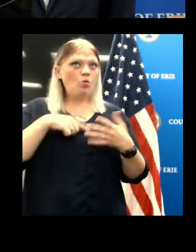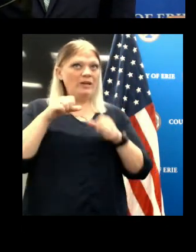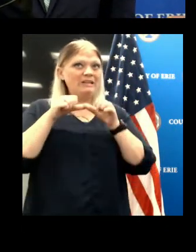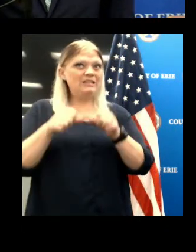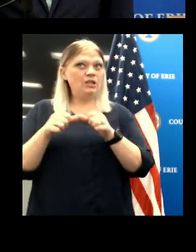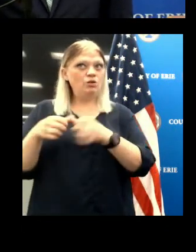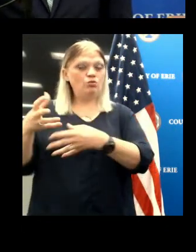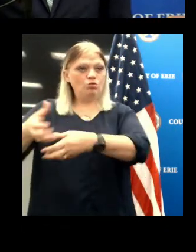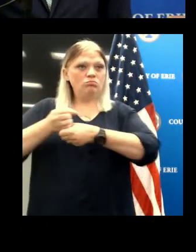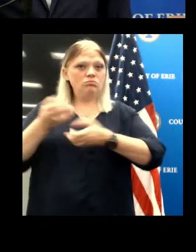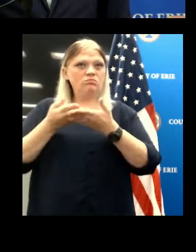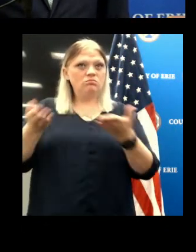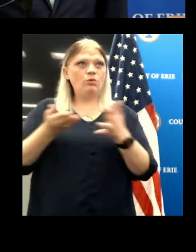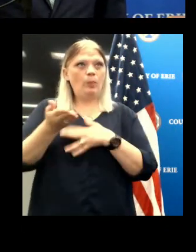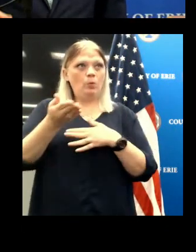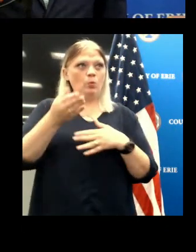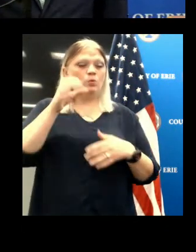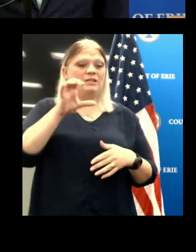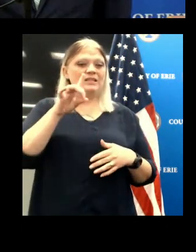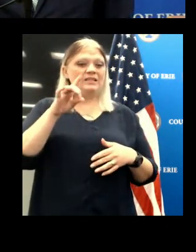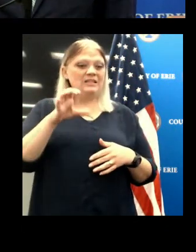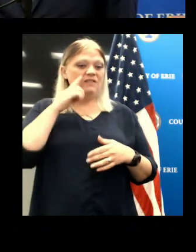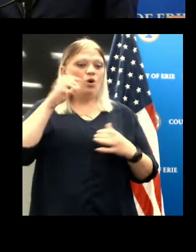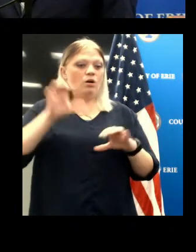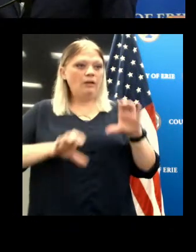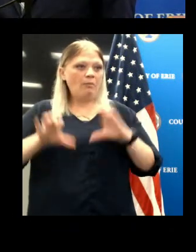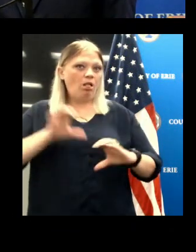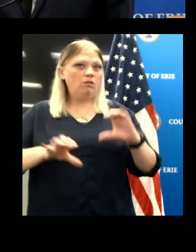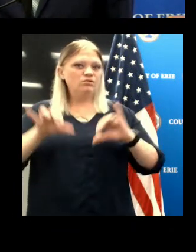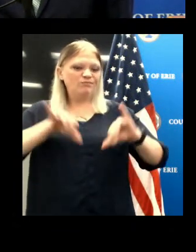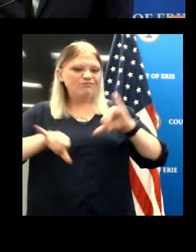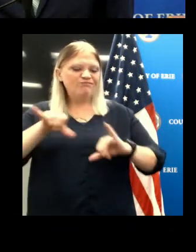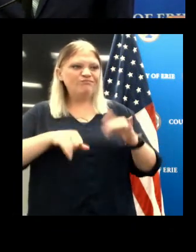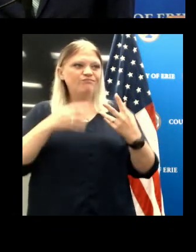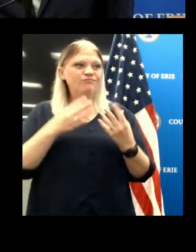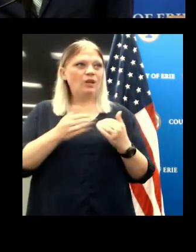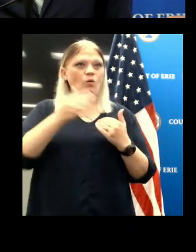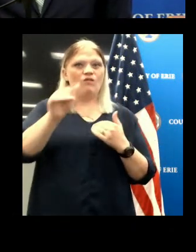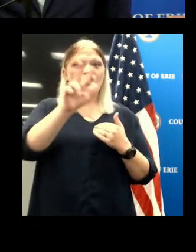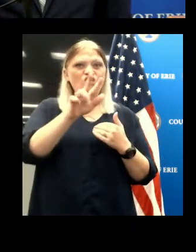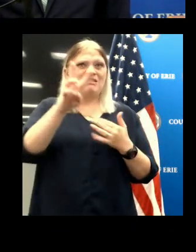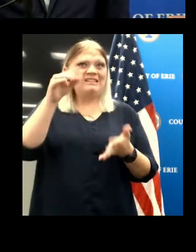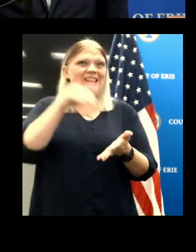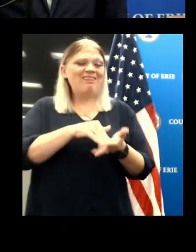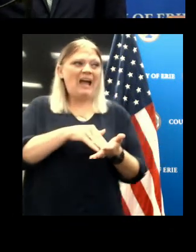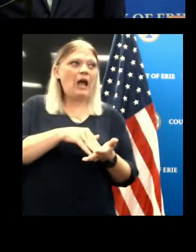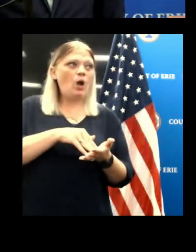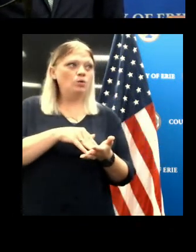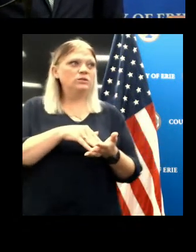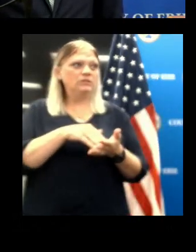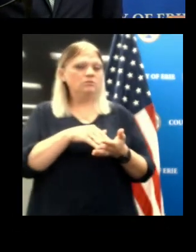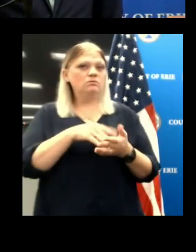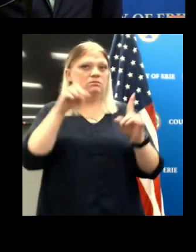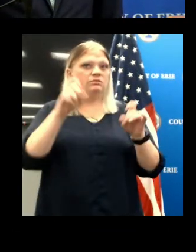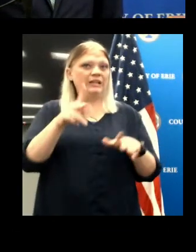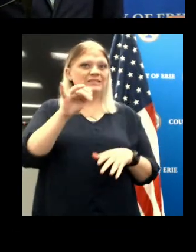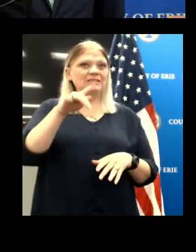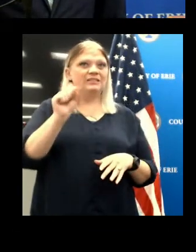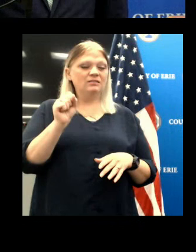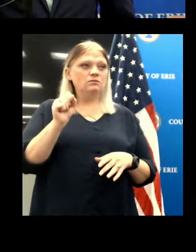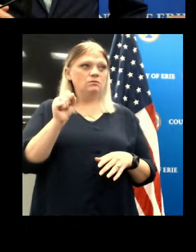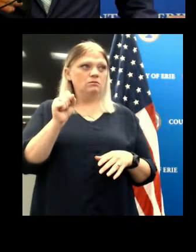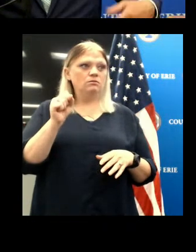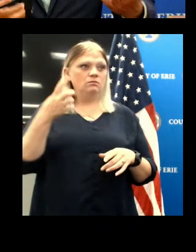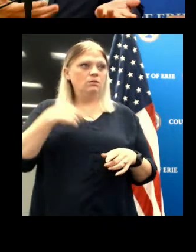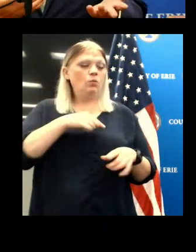get supplies through the CDC for reagents, and we've acquired more than 36,000 pieces or testing kits,